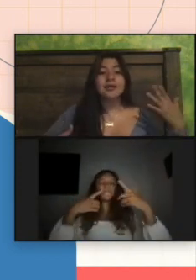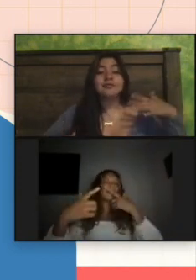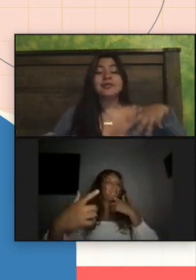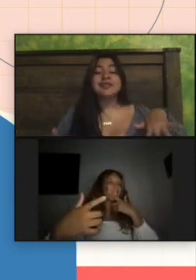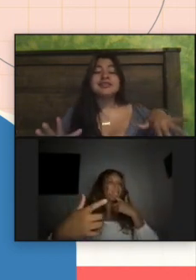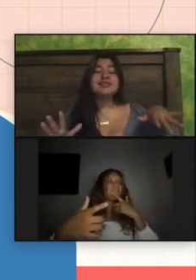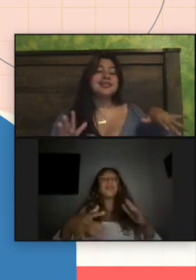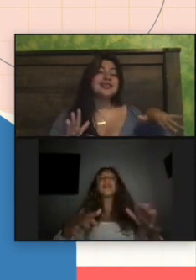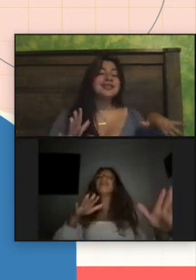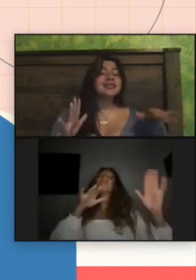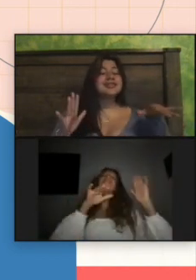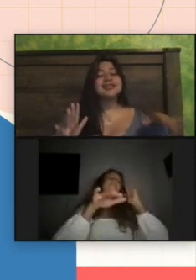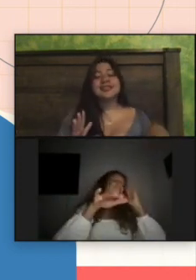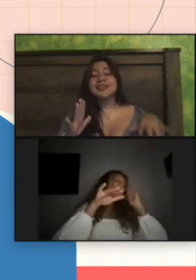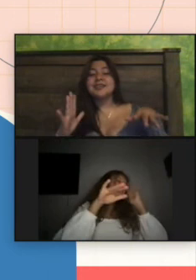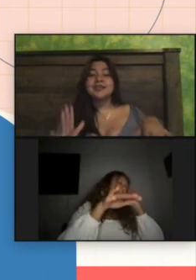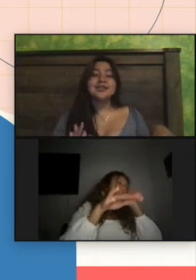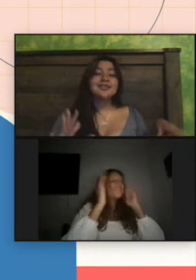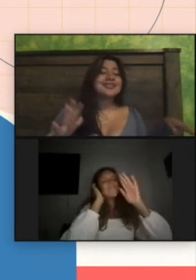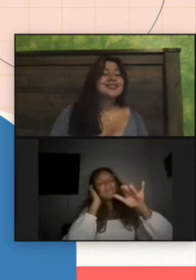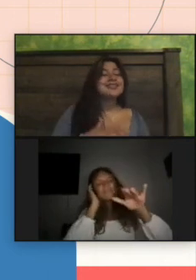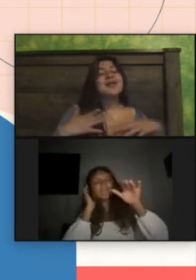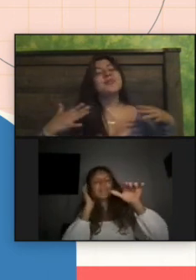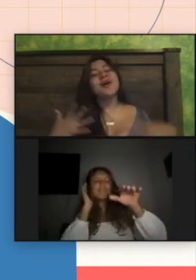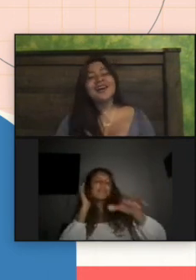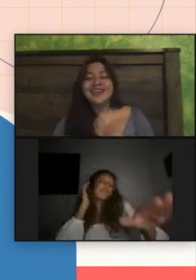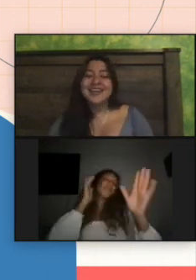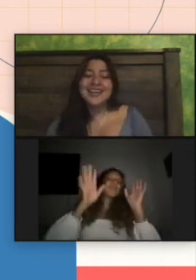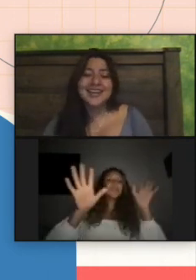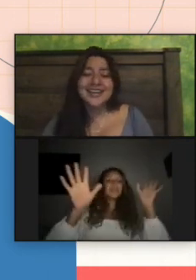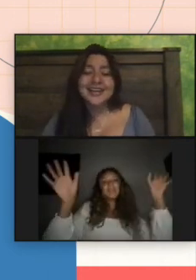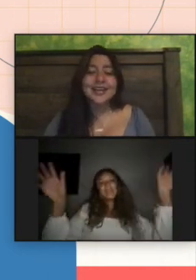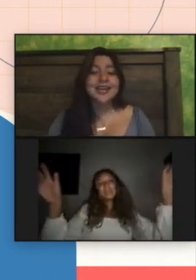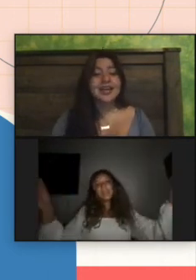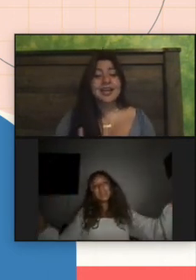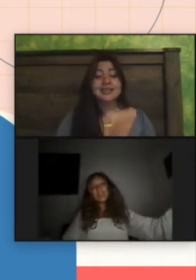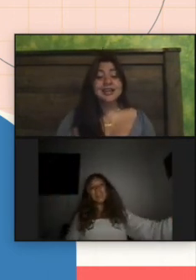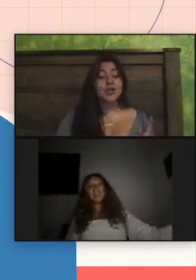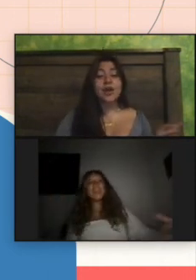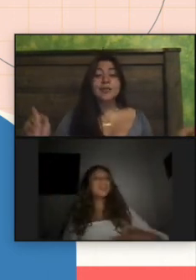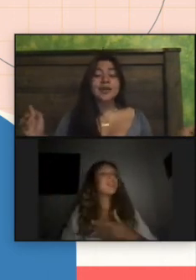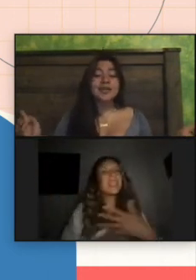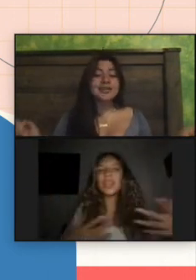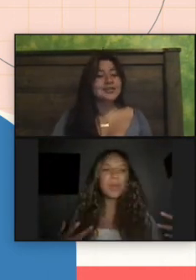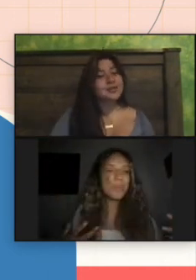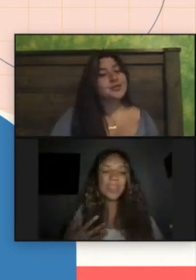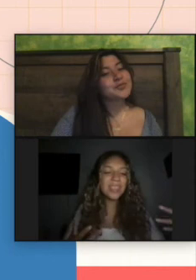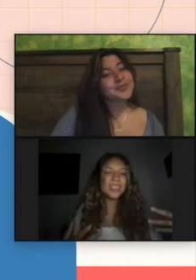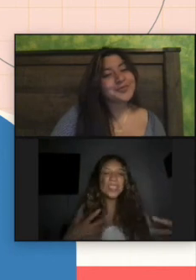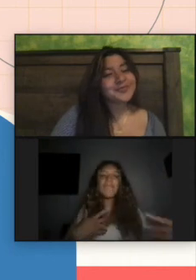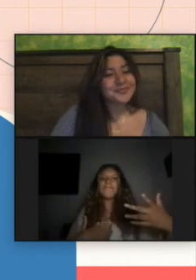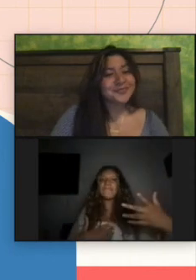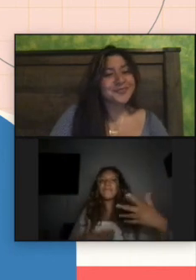miss take it away miss take it away